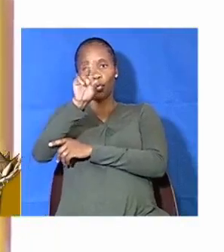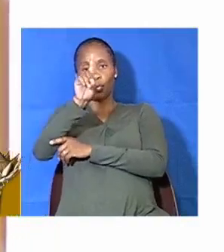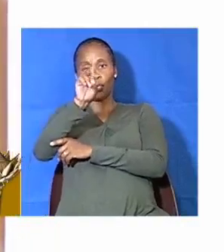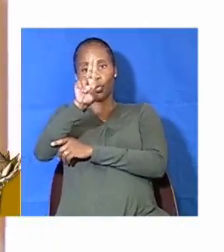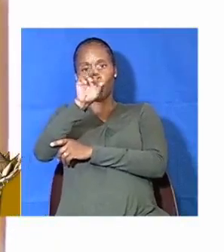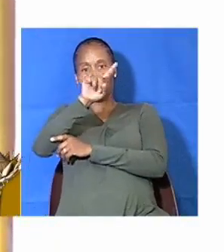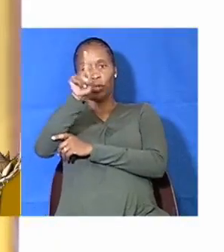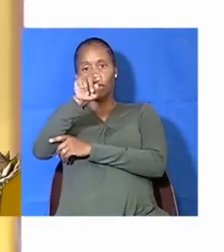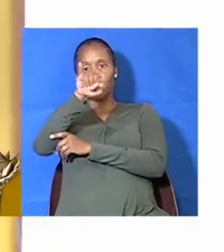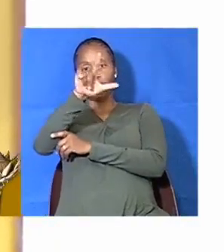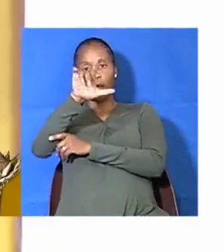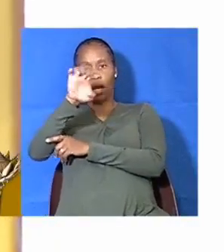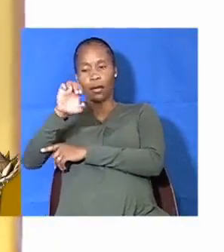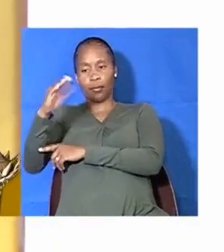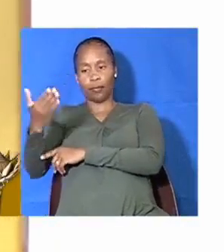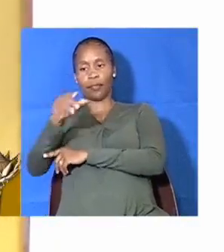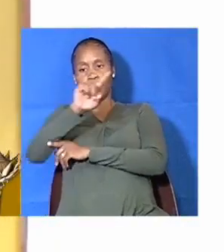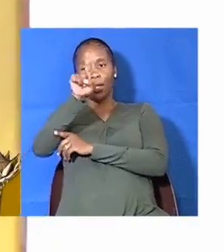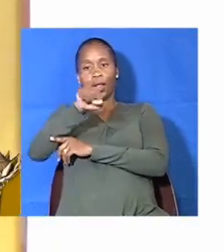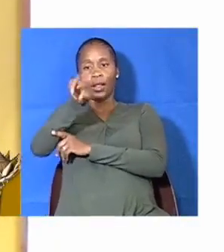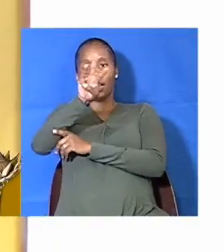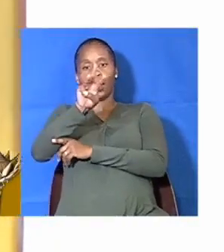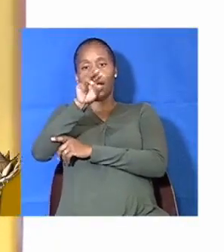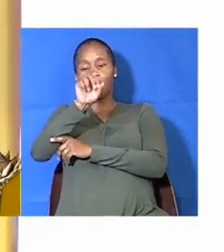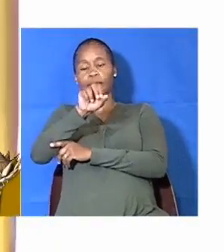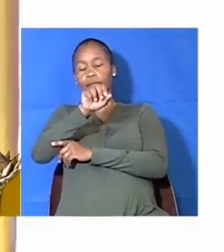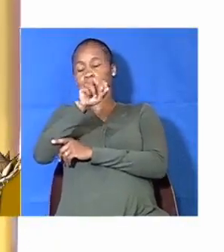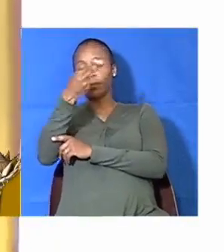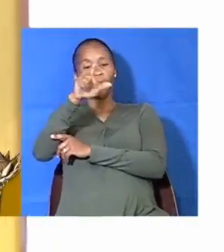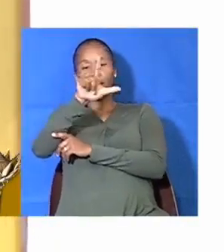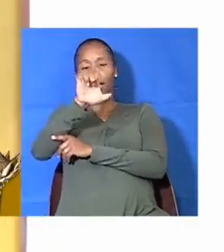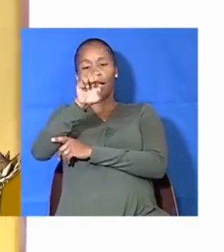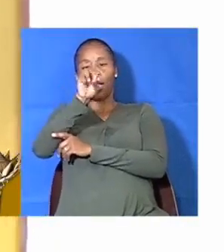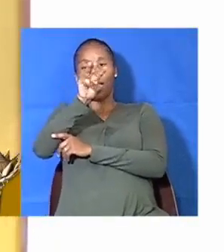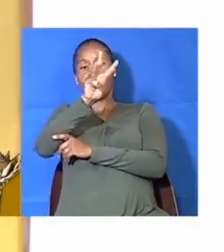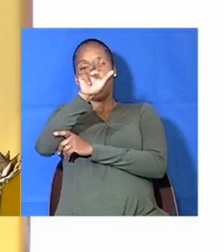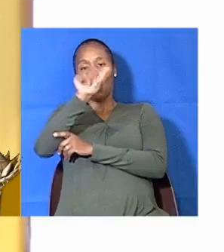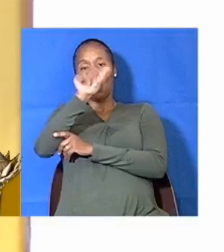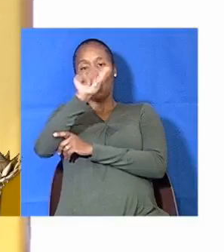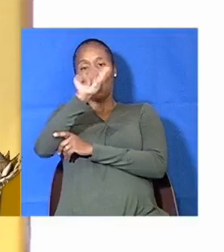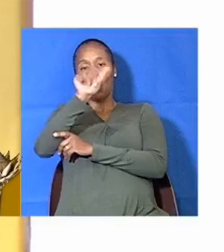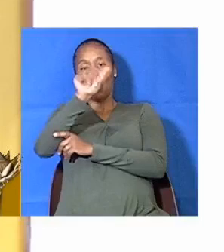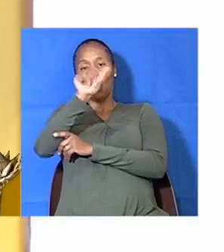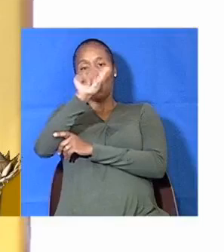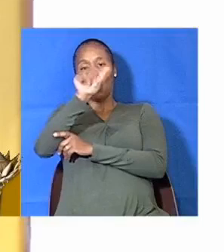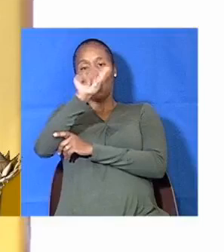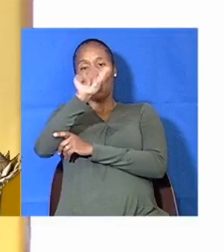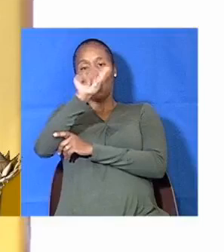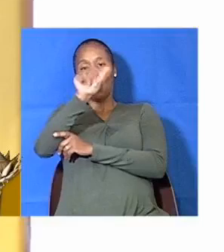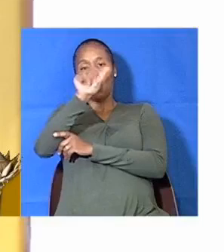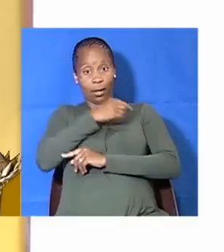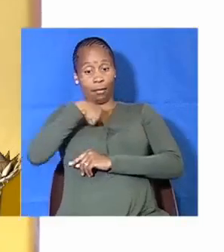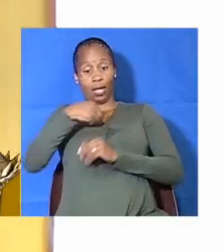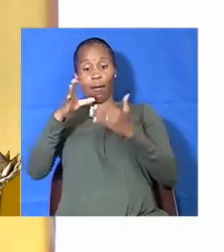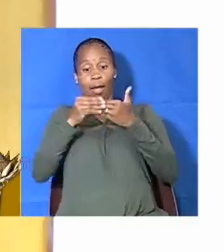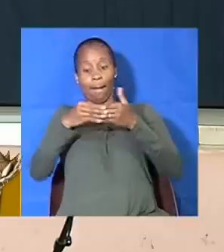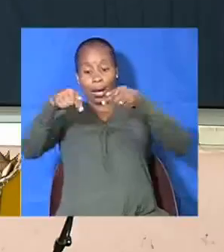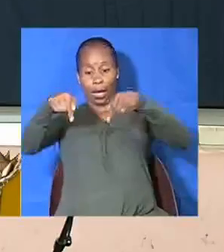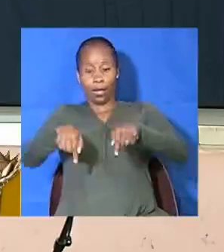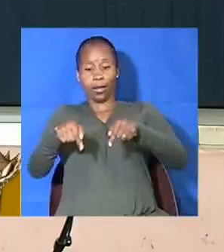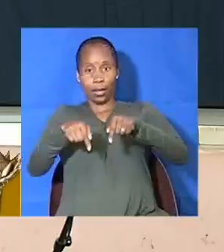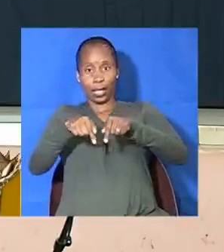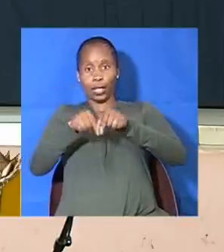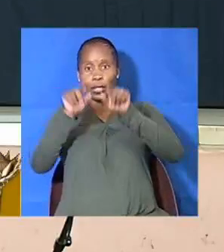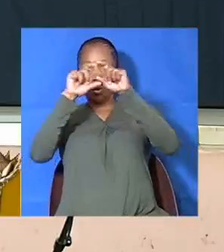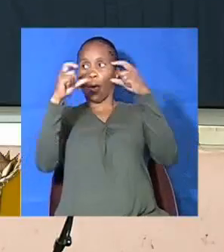mara but the people who nine language. Aba ben ka mo Beijing. Ya ka ga ile gore mo la lutsing gona o duletse le